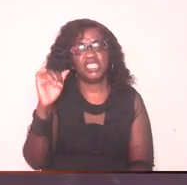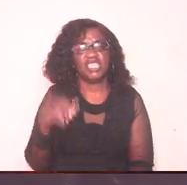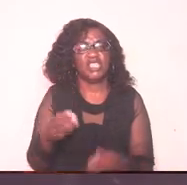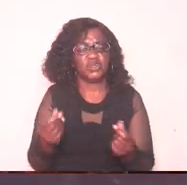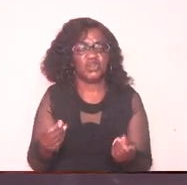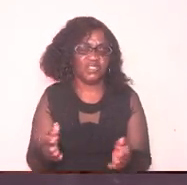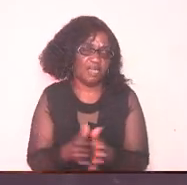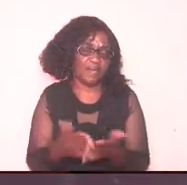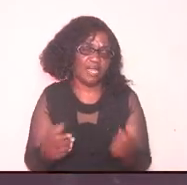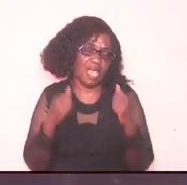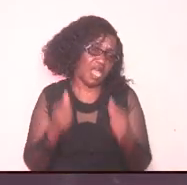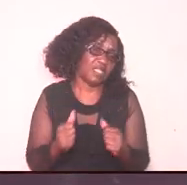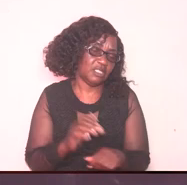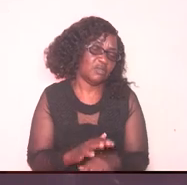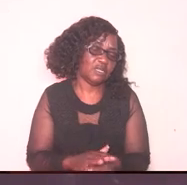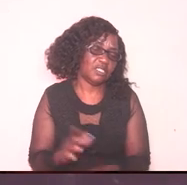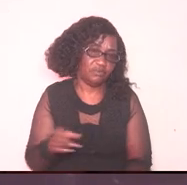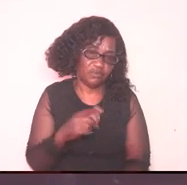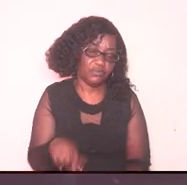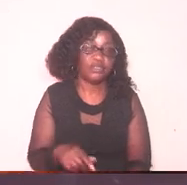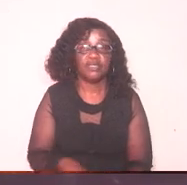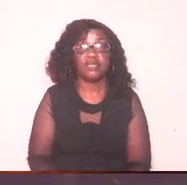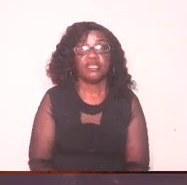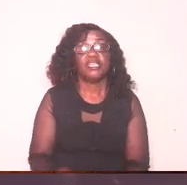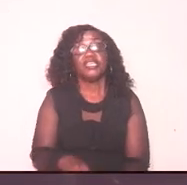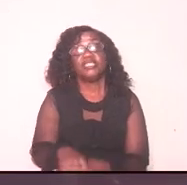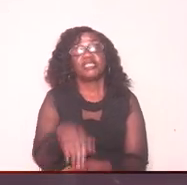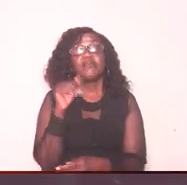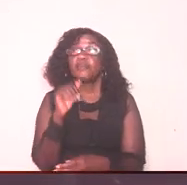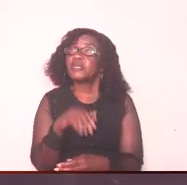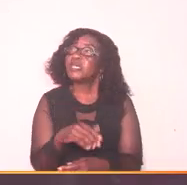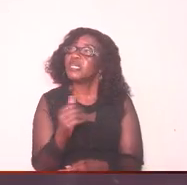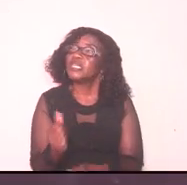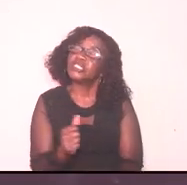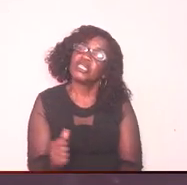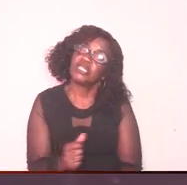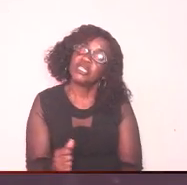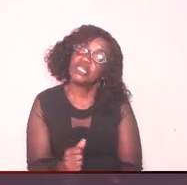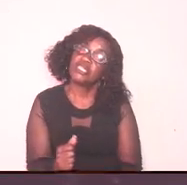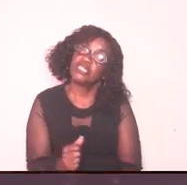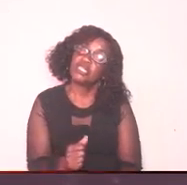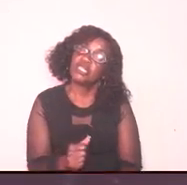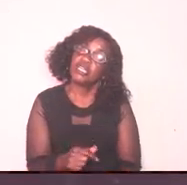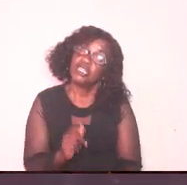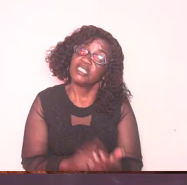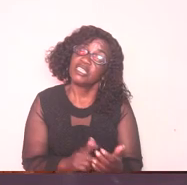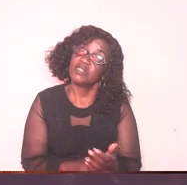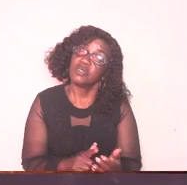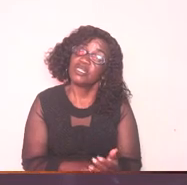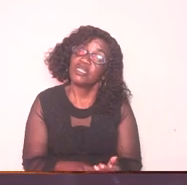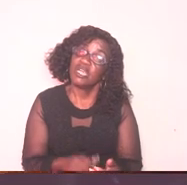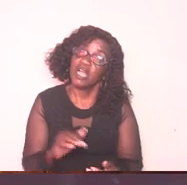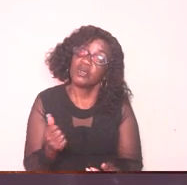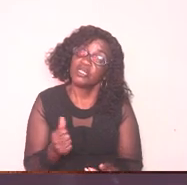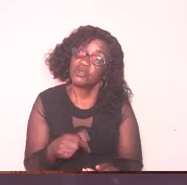like context that exist within the current status quo. Panel, in Zimbabwe, the age of first sexual debut, according